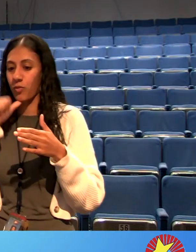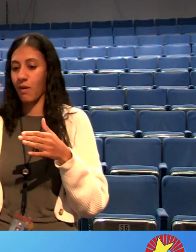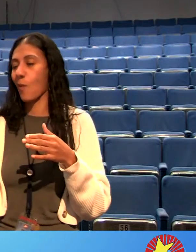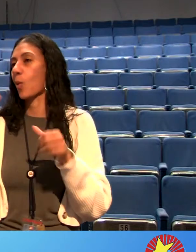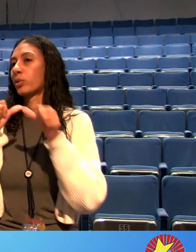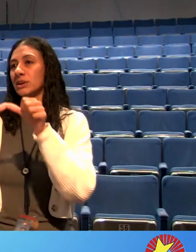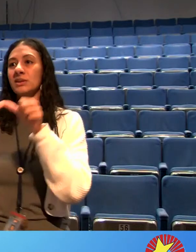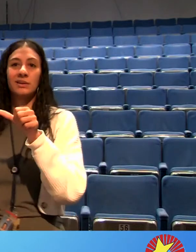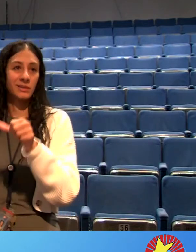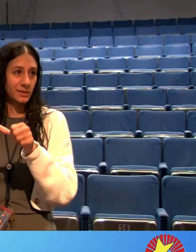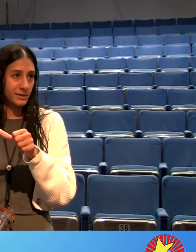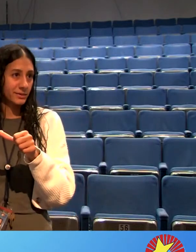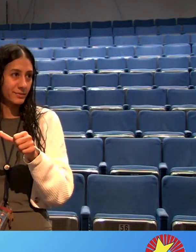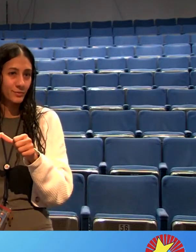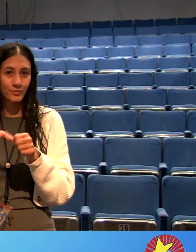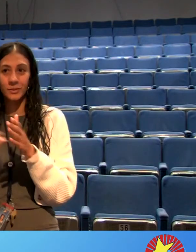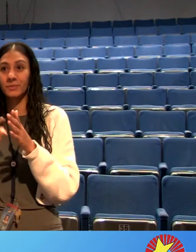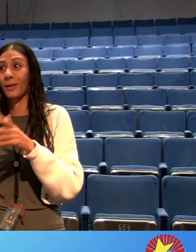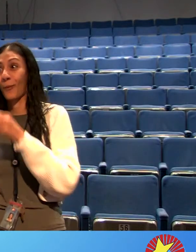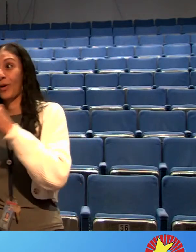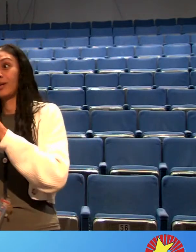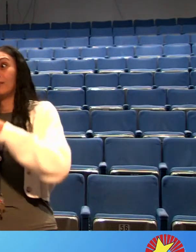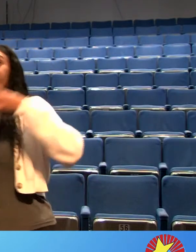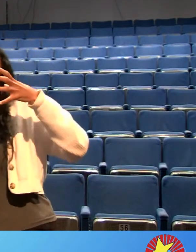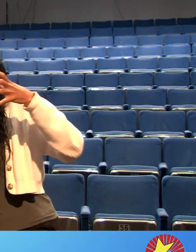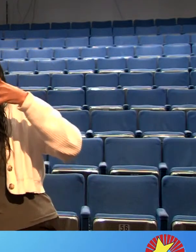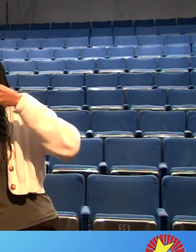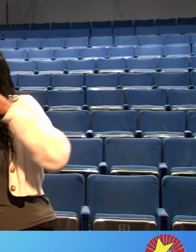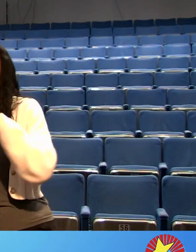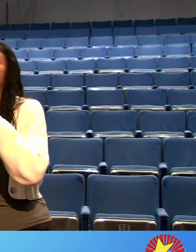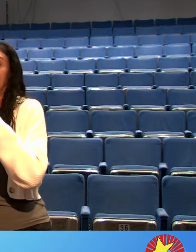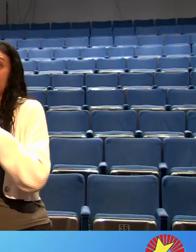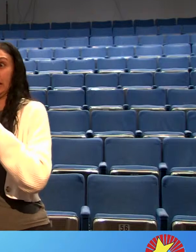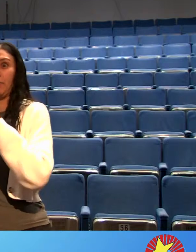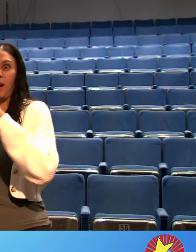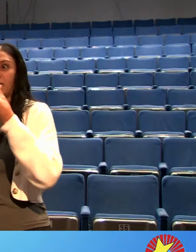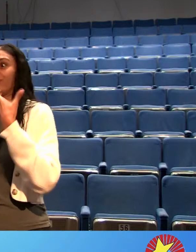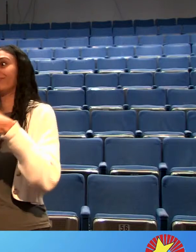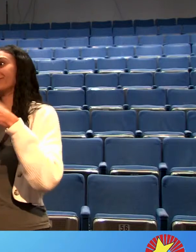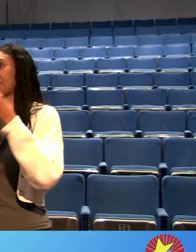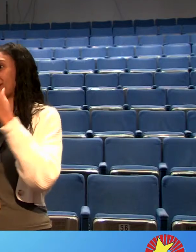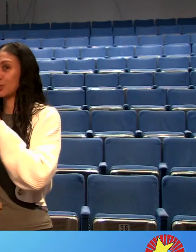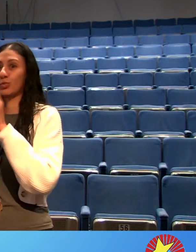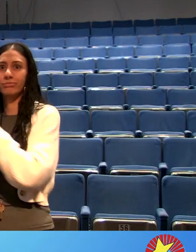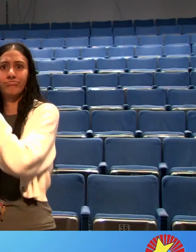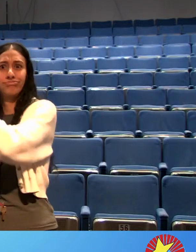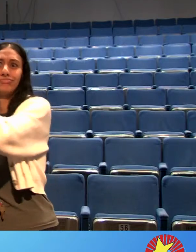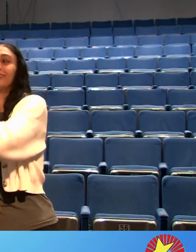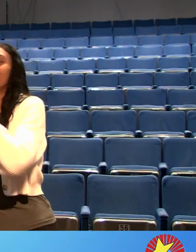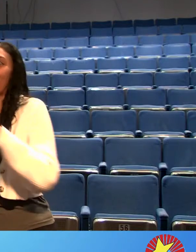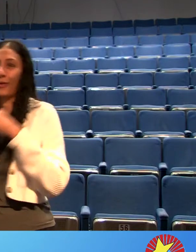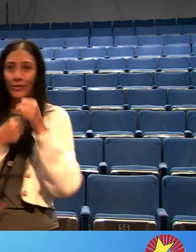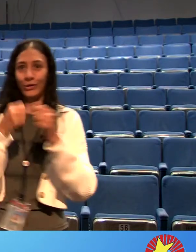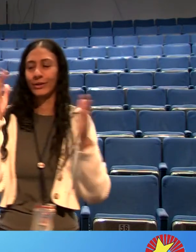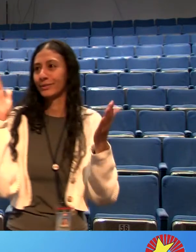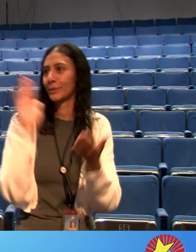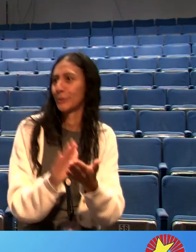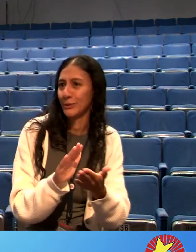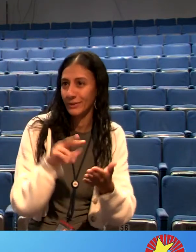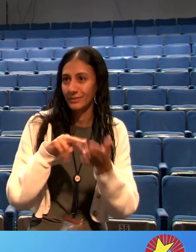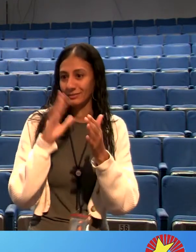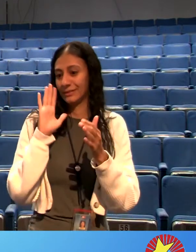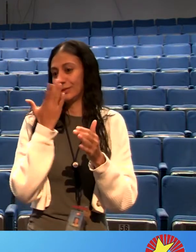year, so results are not always consistent. Sometimes one year you have a large work sample, where you have many